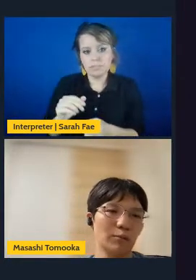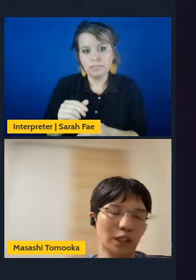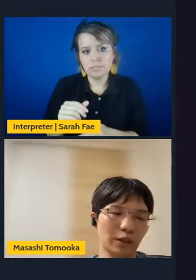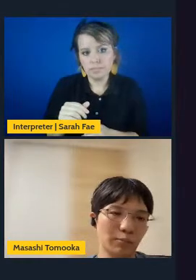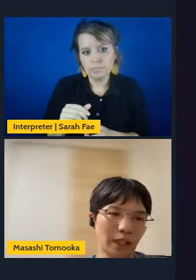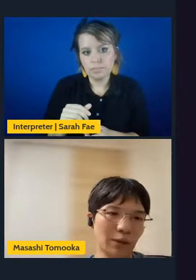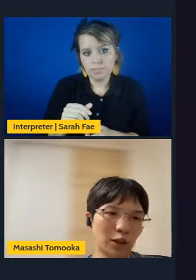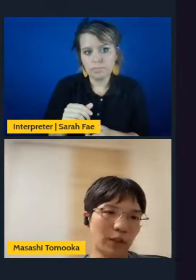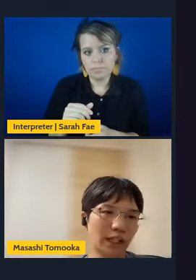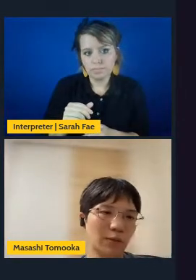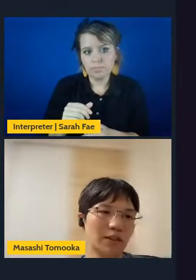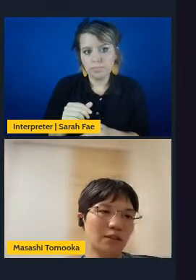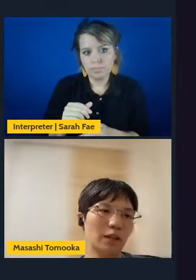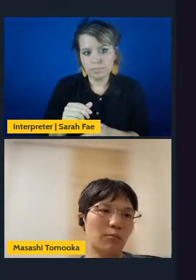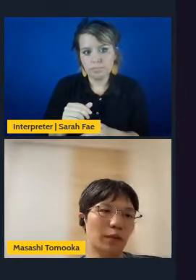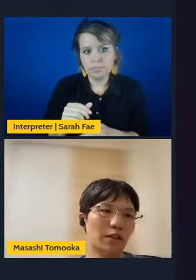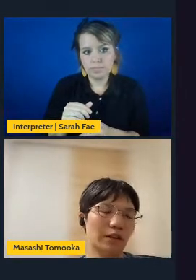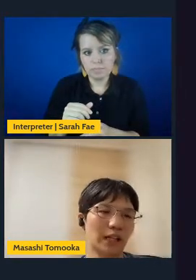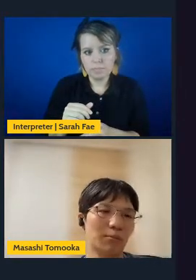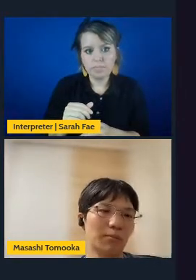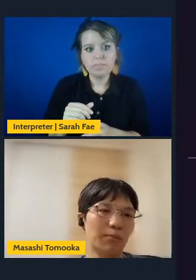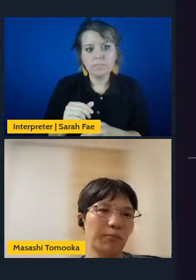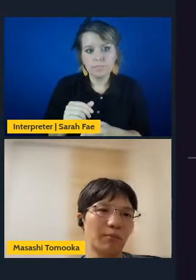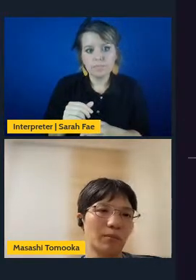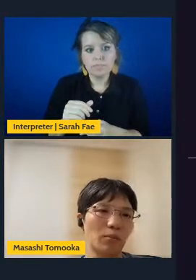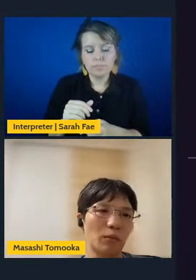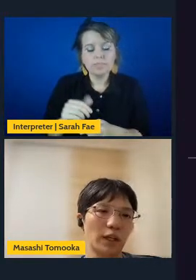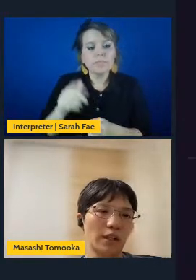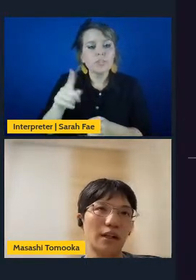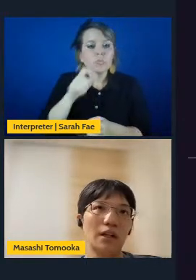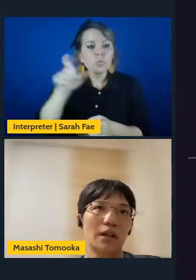value of environment variables when build time.